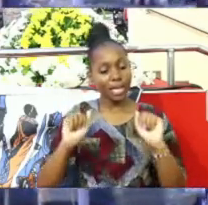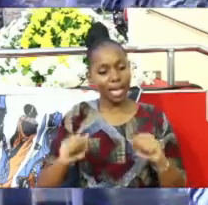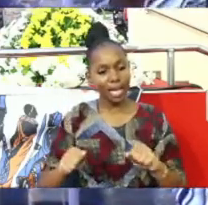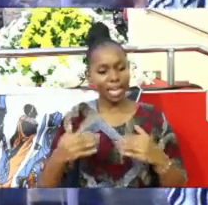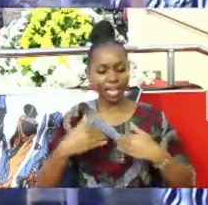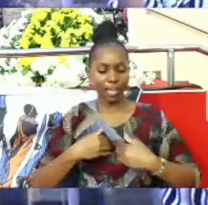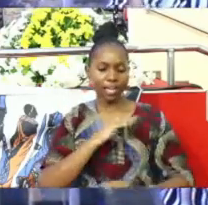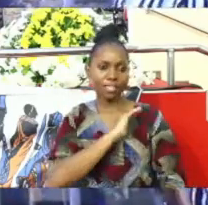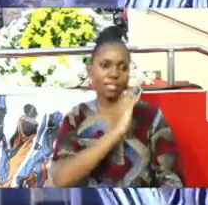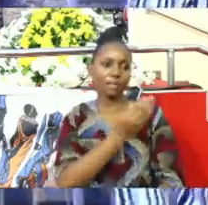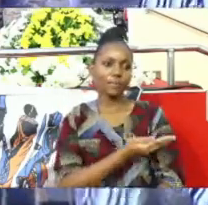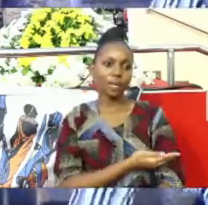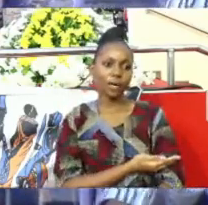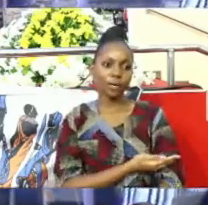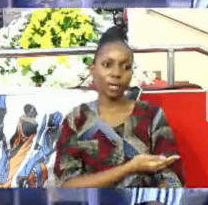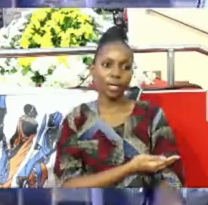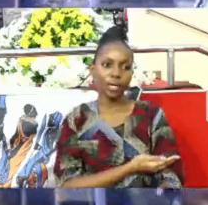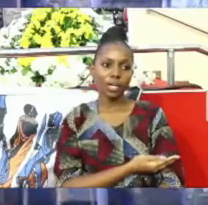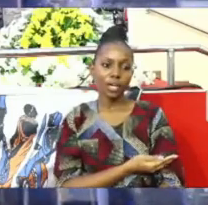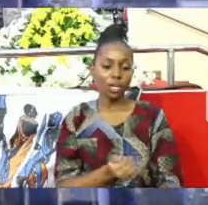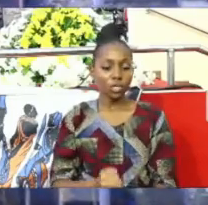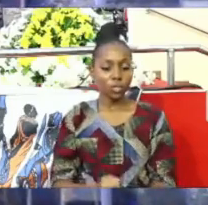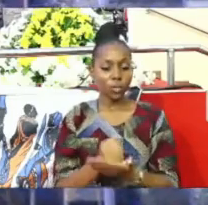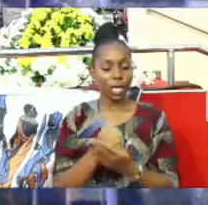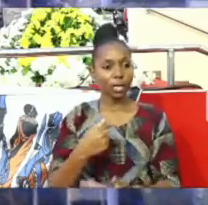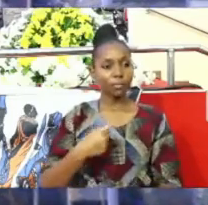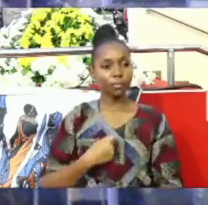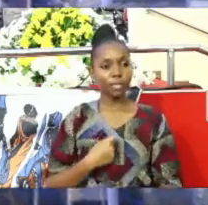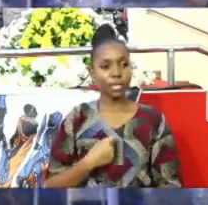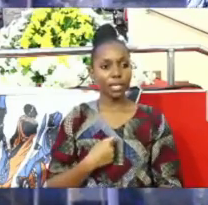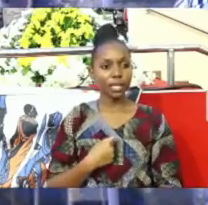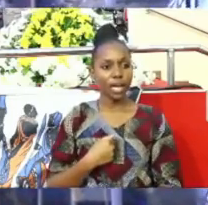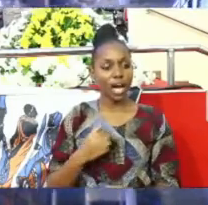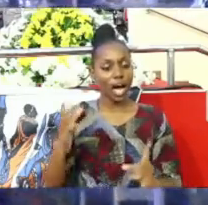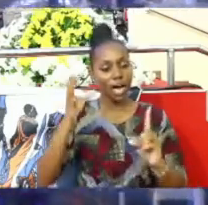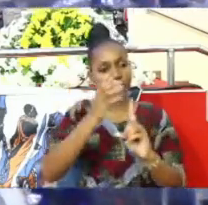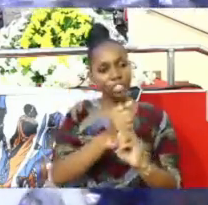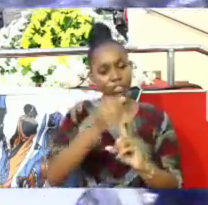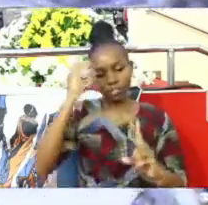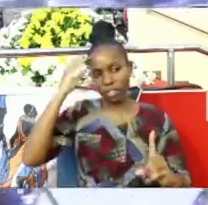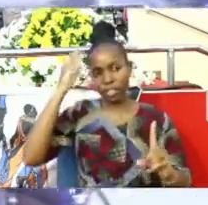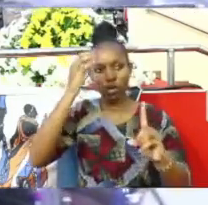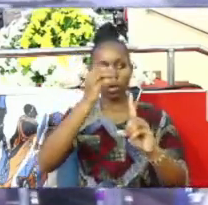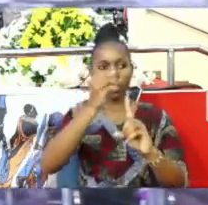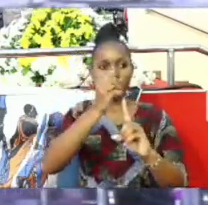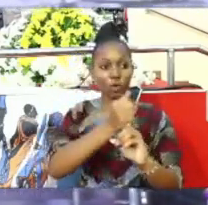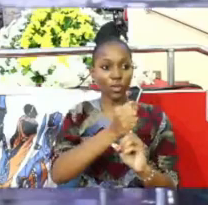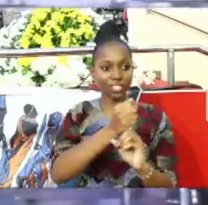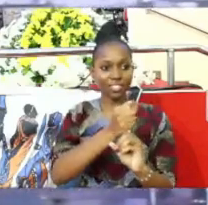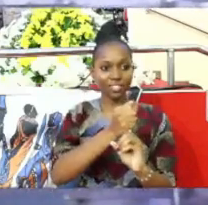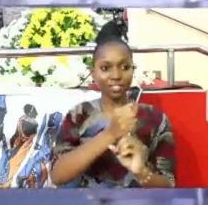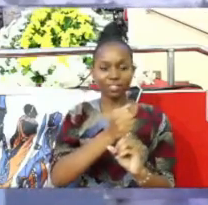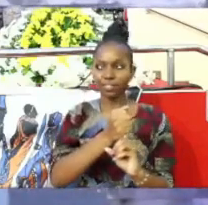Ana nguvu. To bring the desires of my heart. Ya kwamba ataleta tamaa za moyo wangu. Into fulfillment. Ili kwamba zikatimilike.